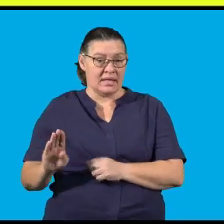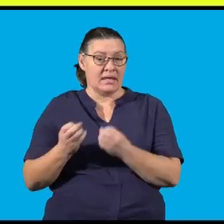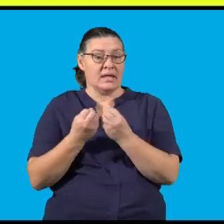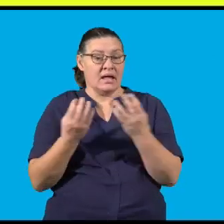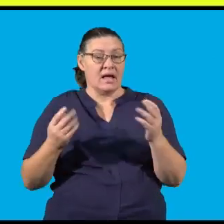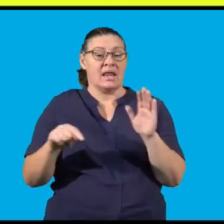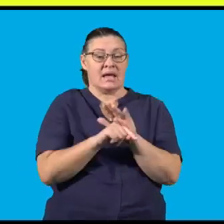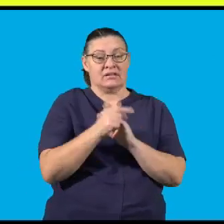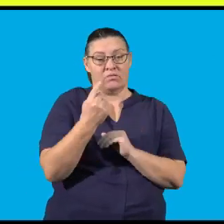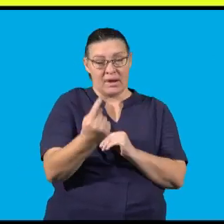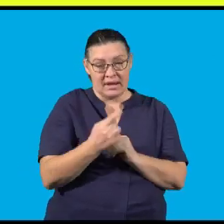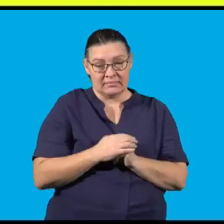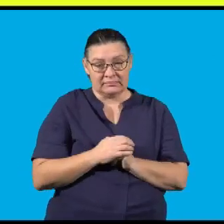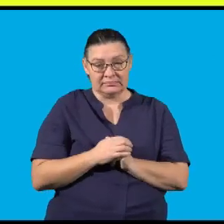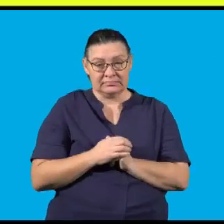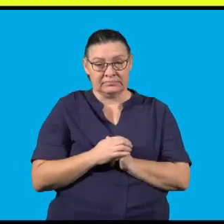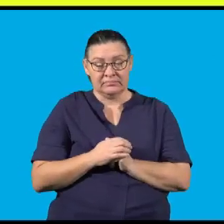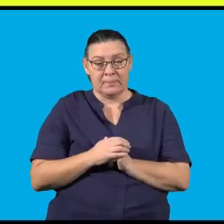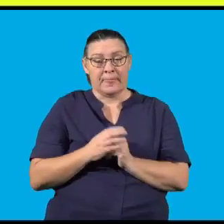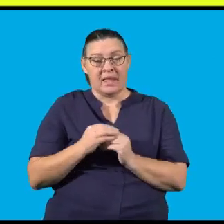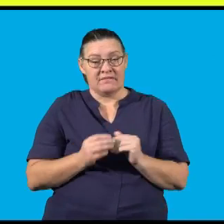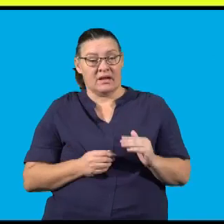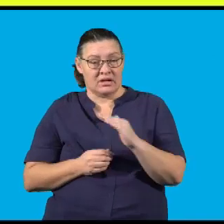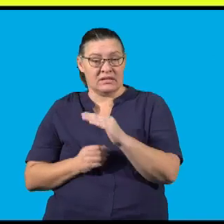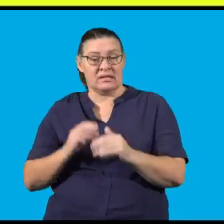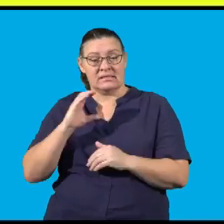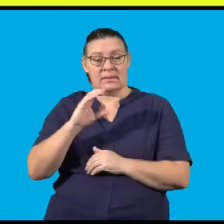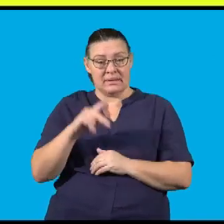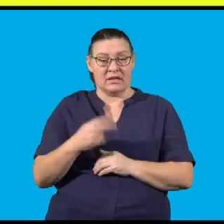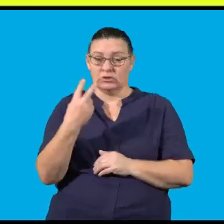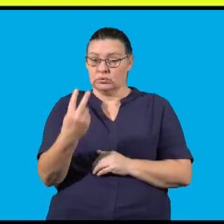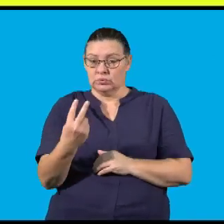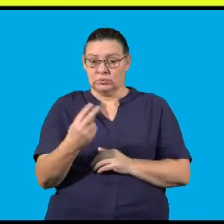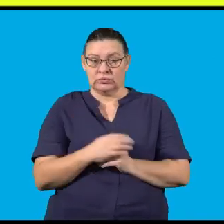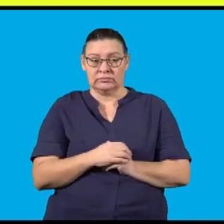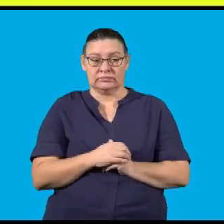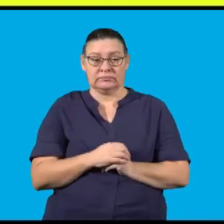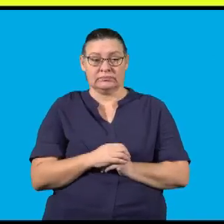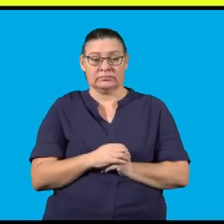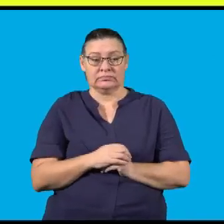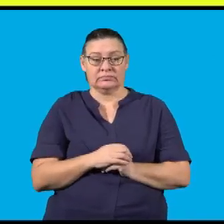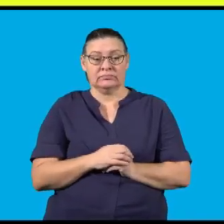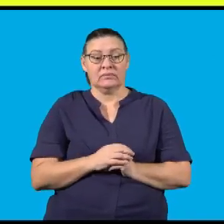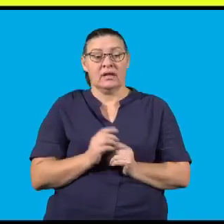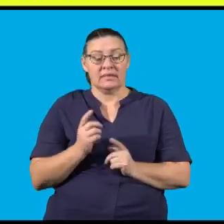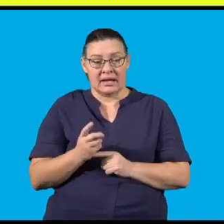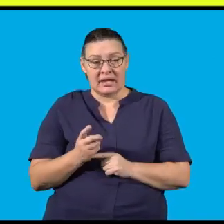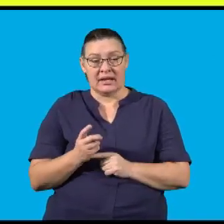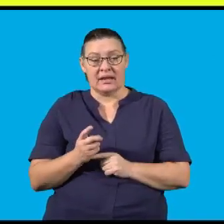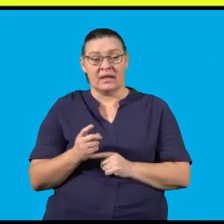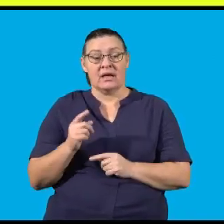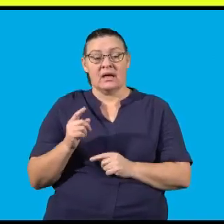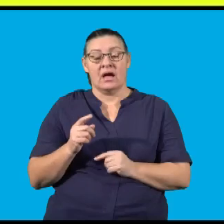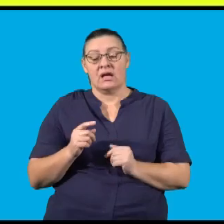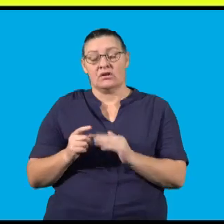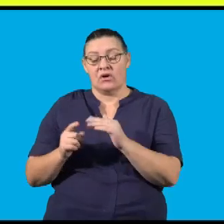APB is equal to -1. So if the gradient of CP is 2, then the gradient